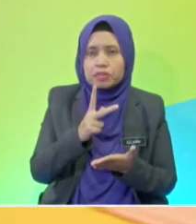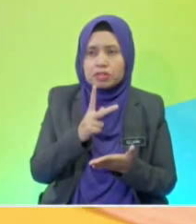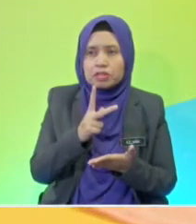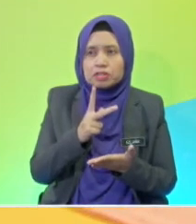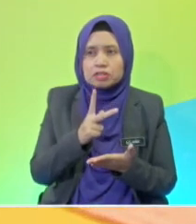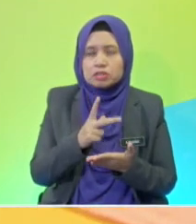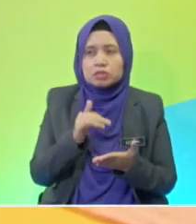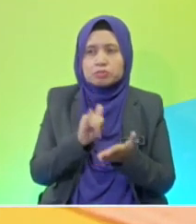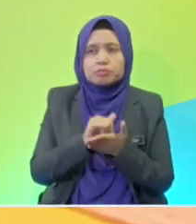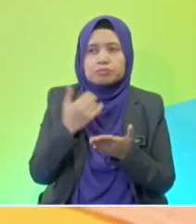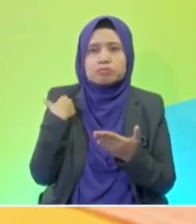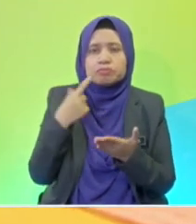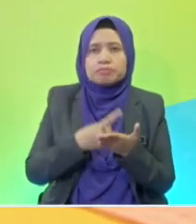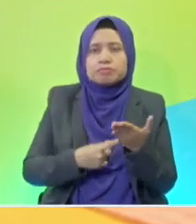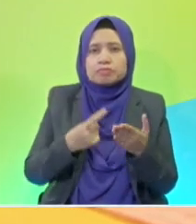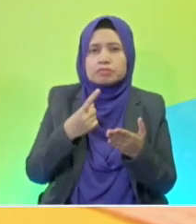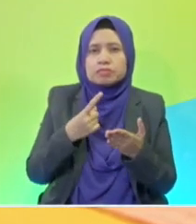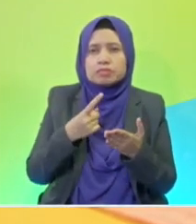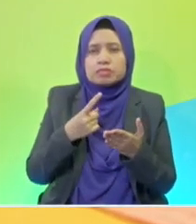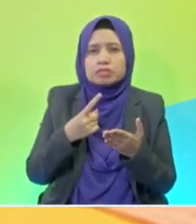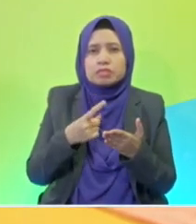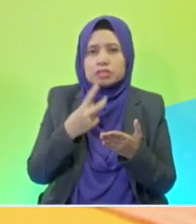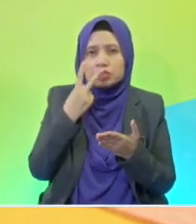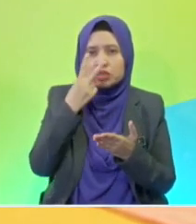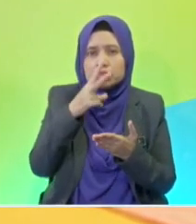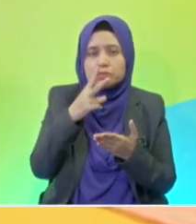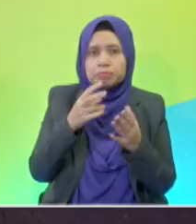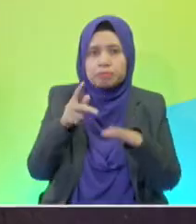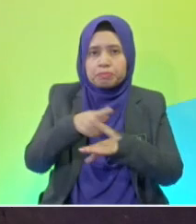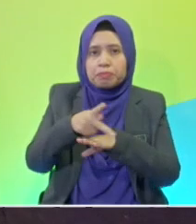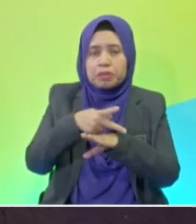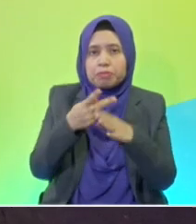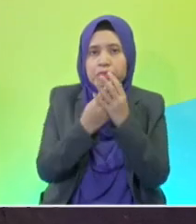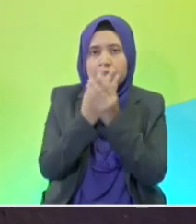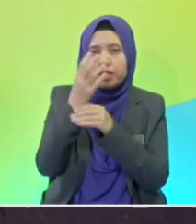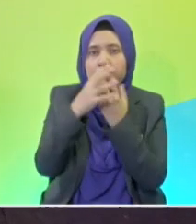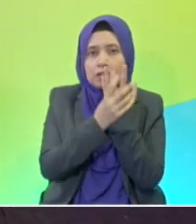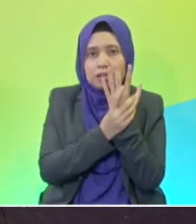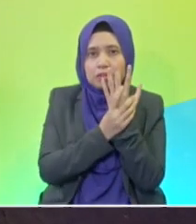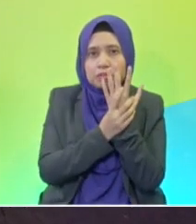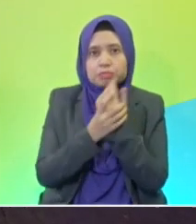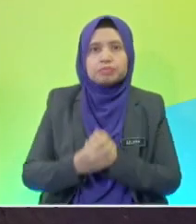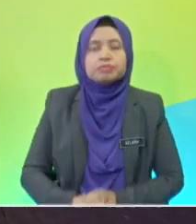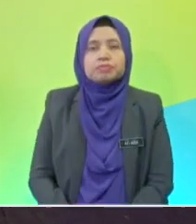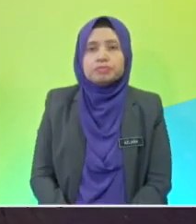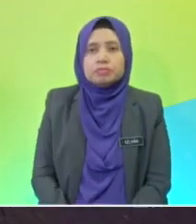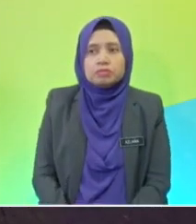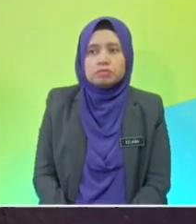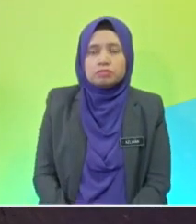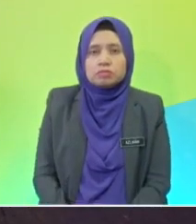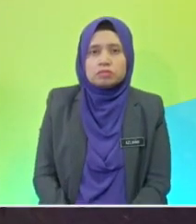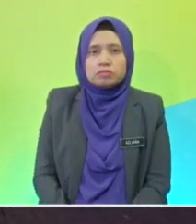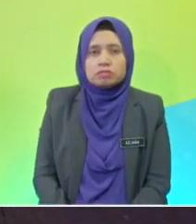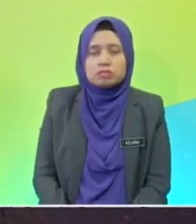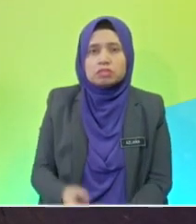discovery, Yeah. right? Okay, Oh, let we me have to wear put the on gloves as well. Yeah. If if